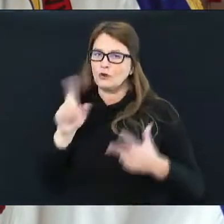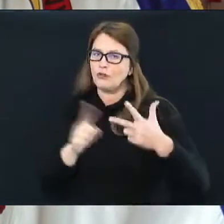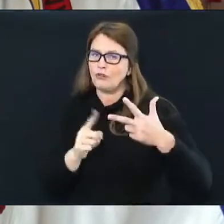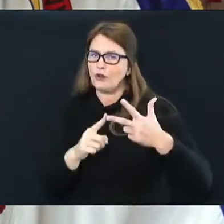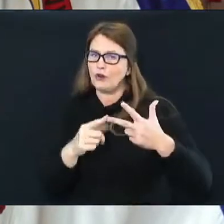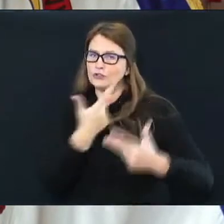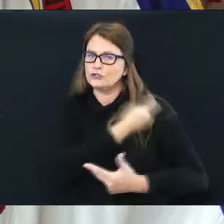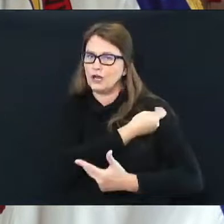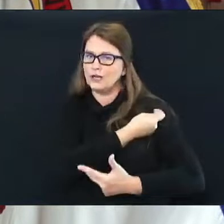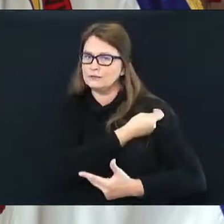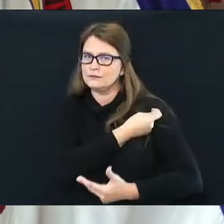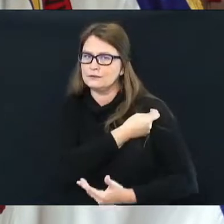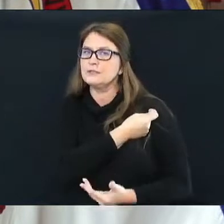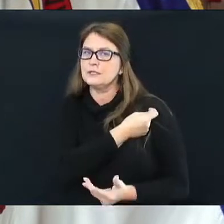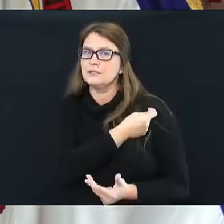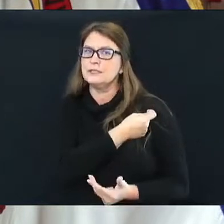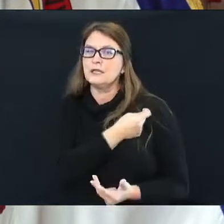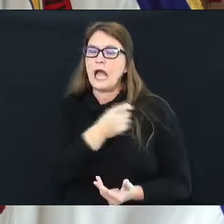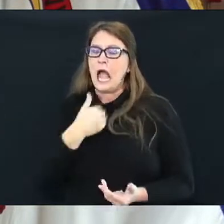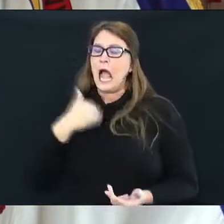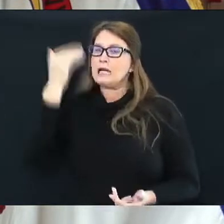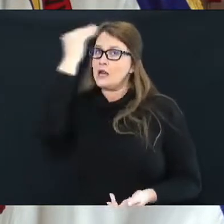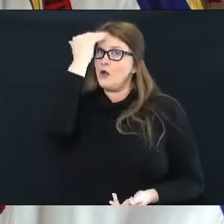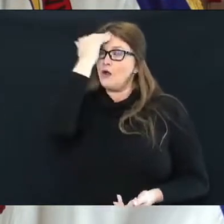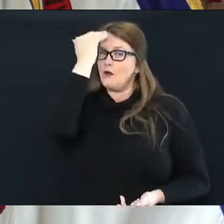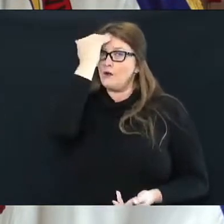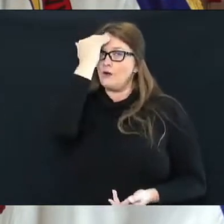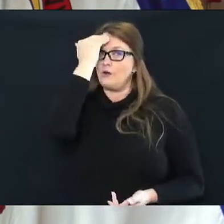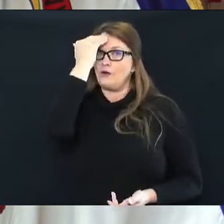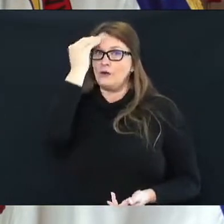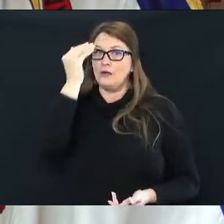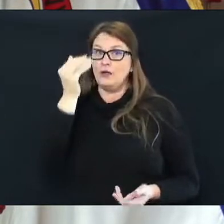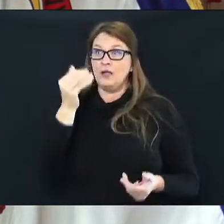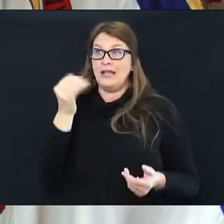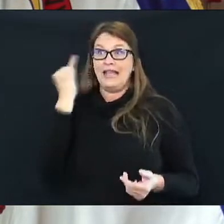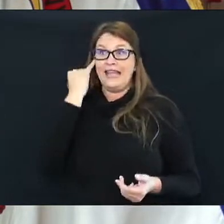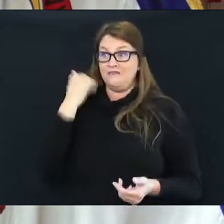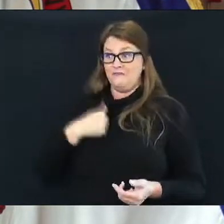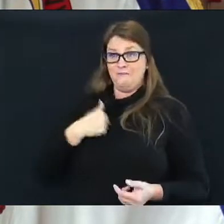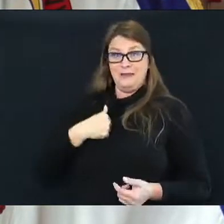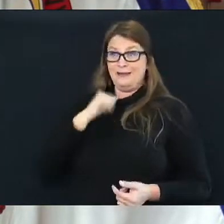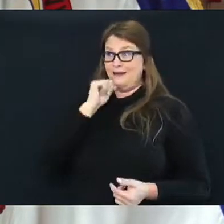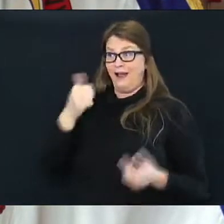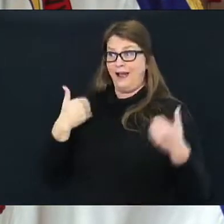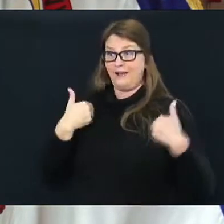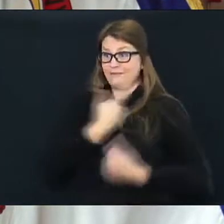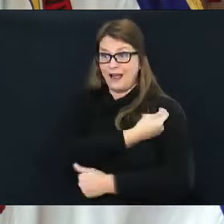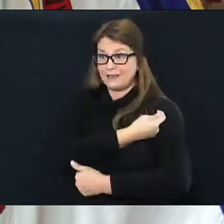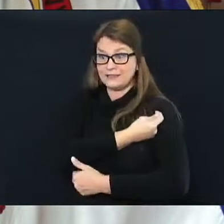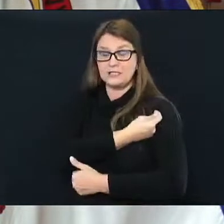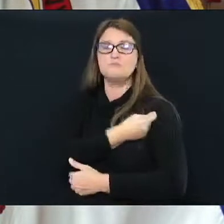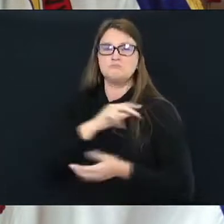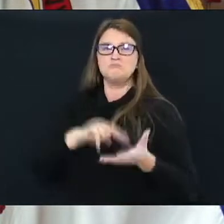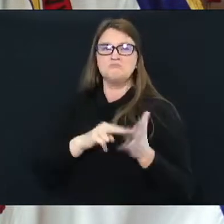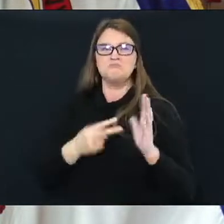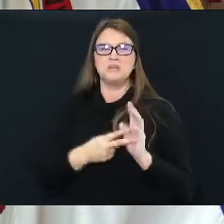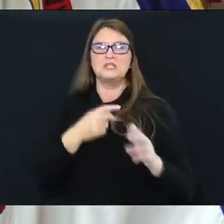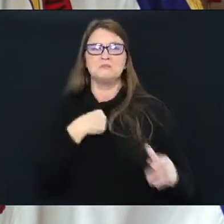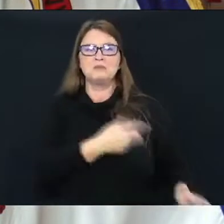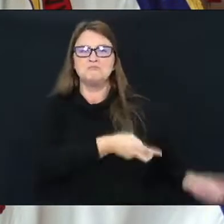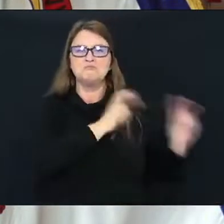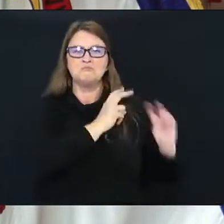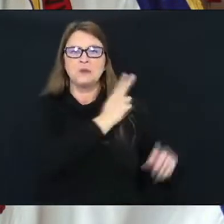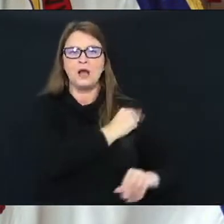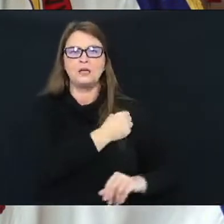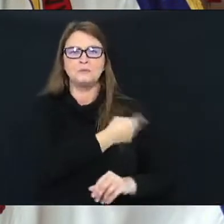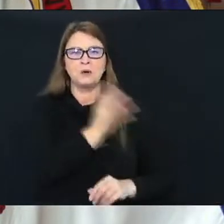anybody telling me in any way, if I hadn't been vaccinated, I'd have been in the hospital for sure, and I'd have been